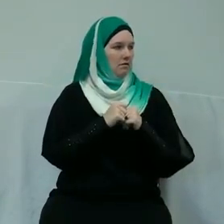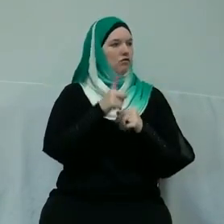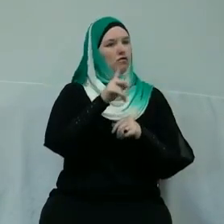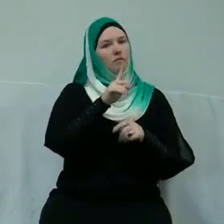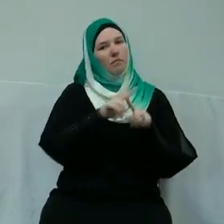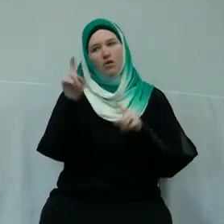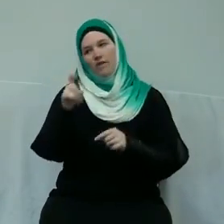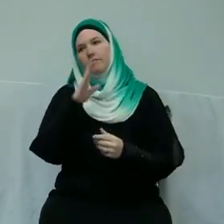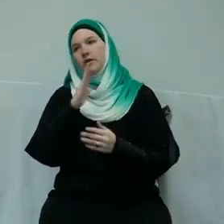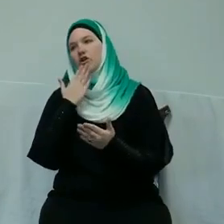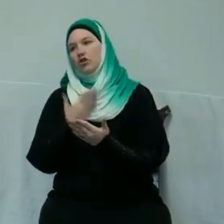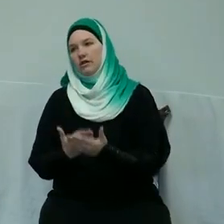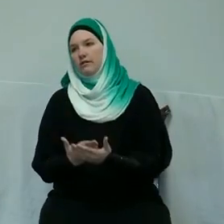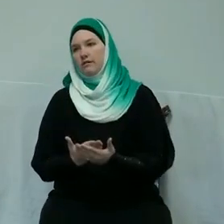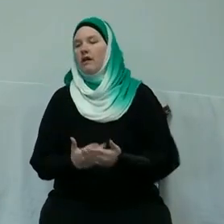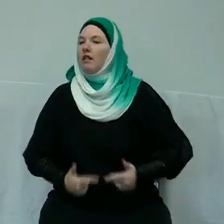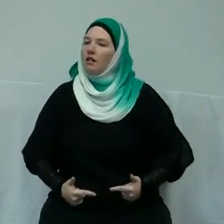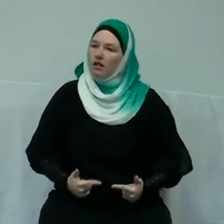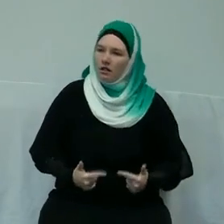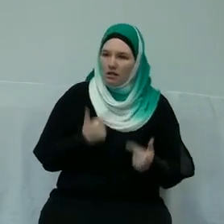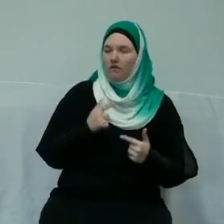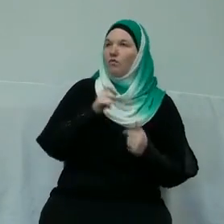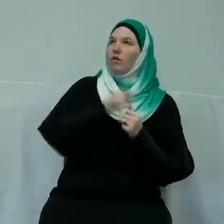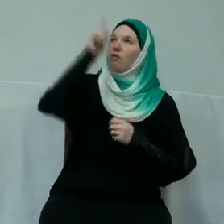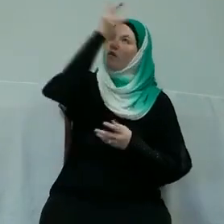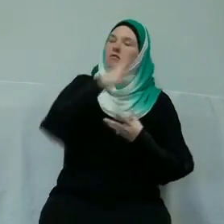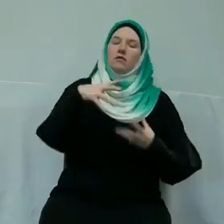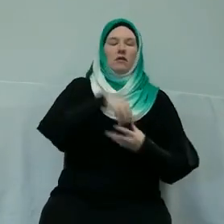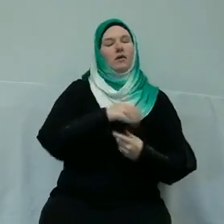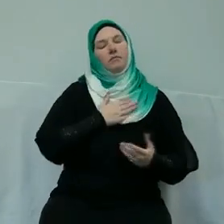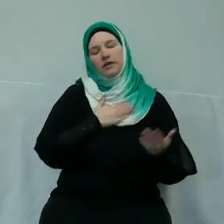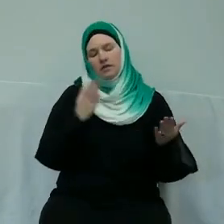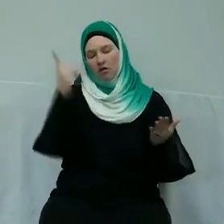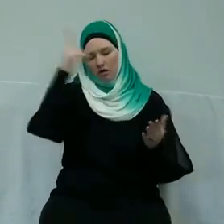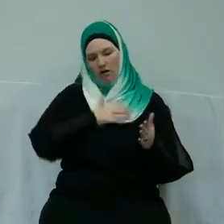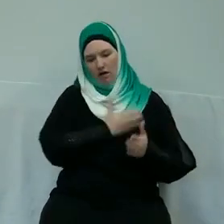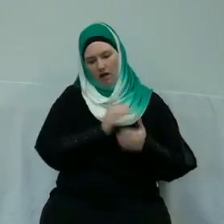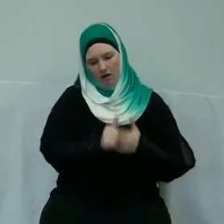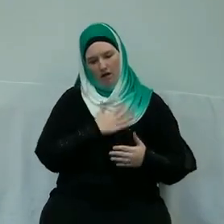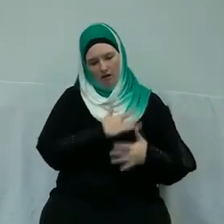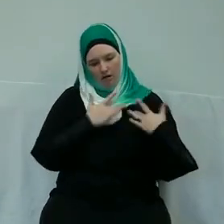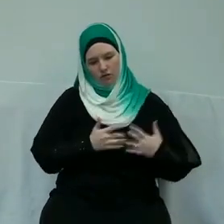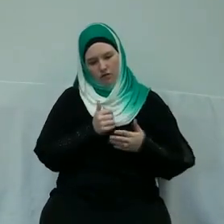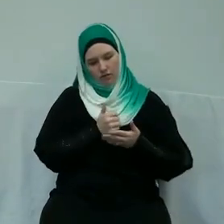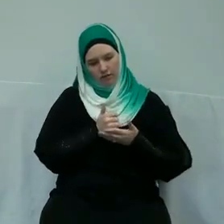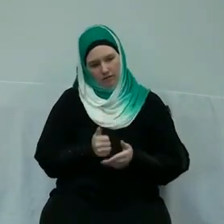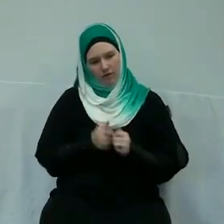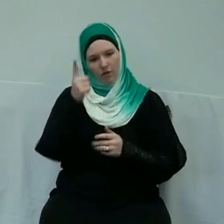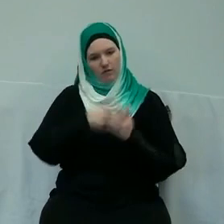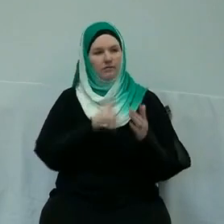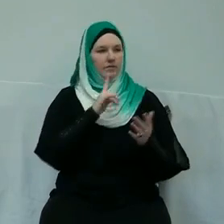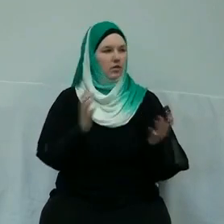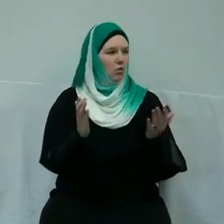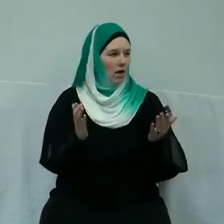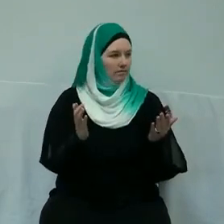be good, to live a godly life. May Allah subhanahu wa ta'ala guide our hearts to live a godly life. Allahumma ahdina